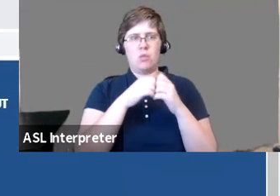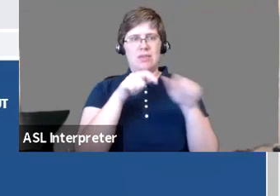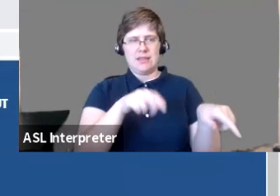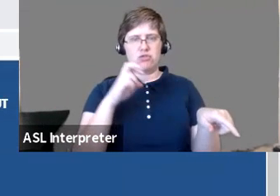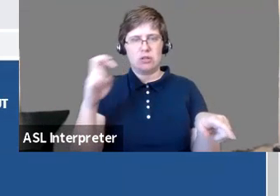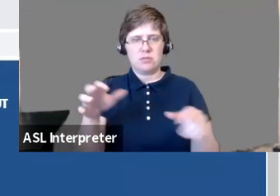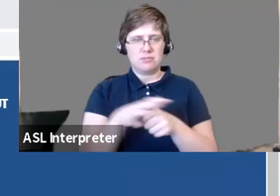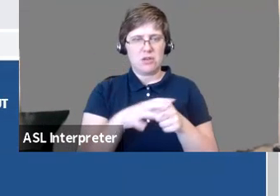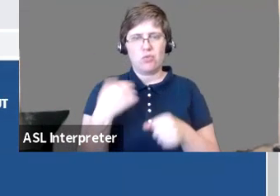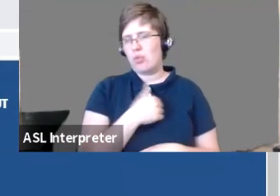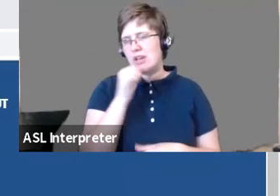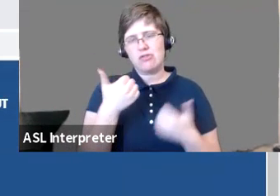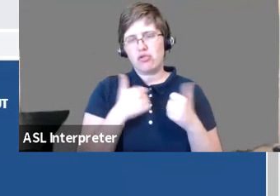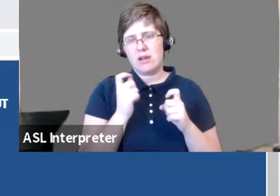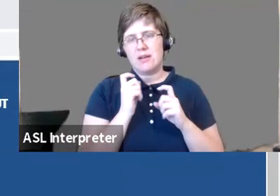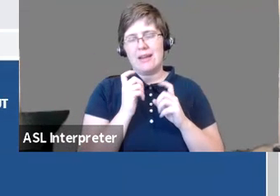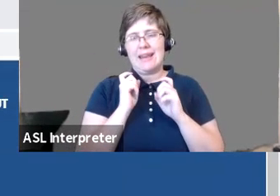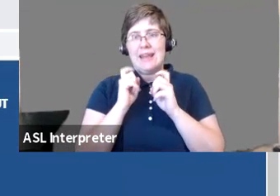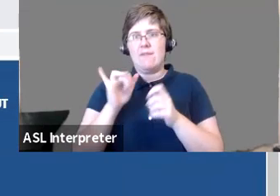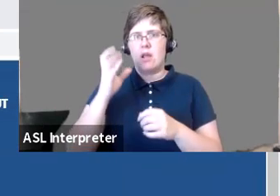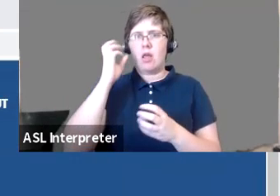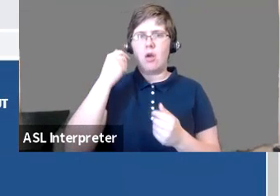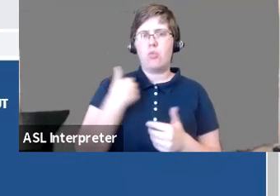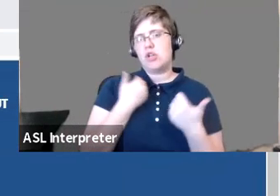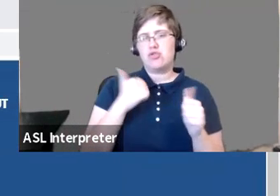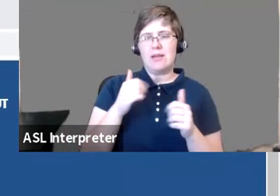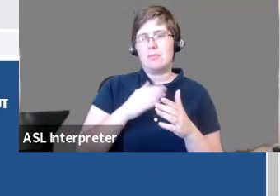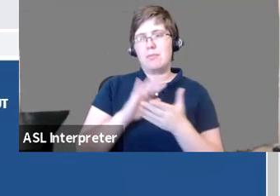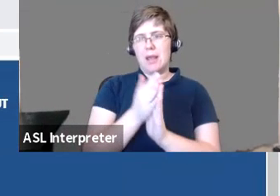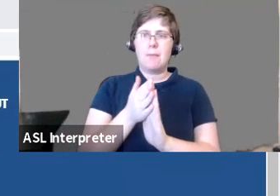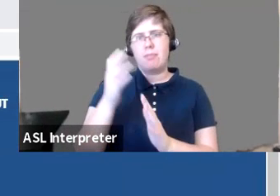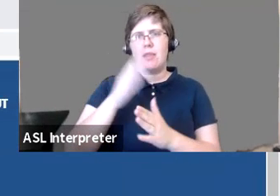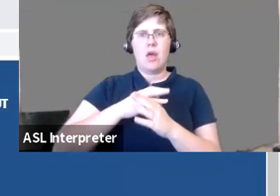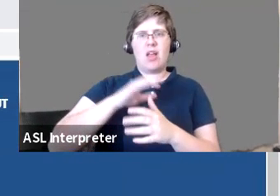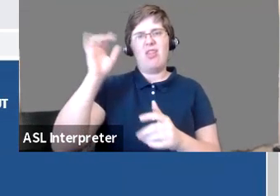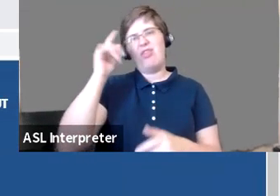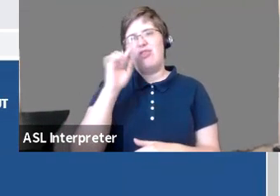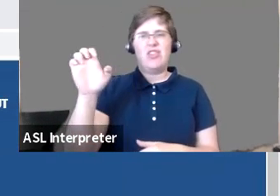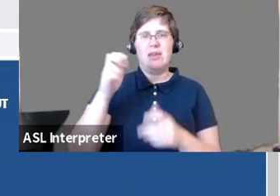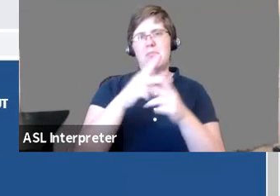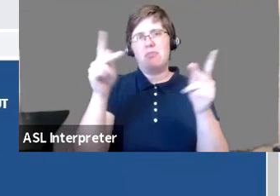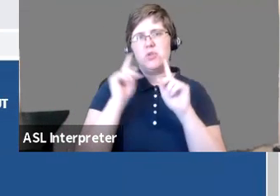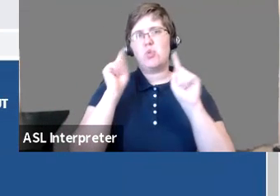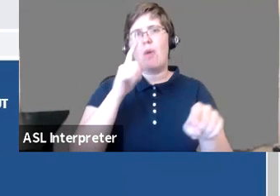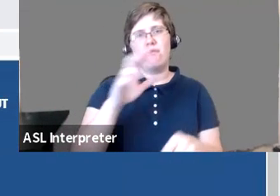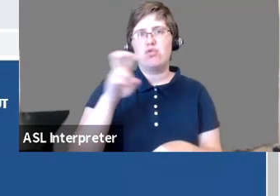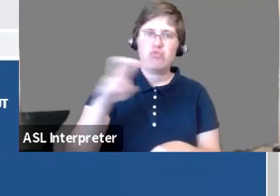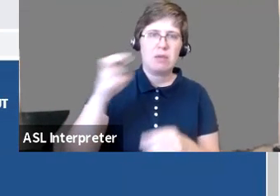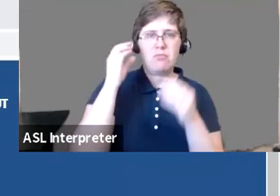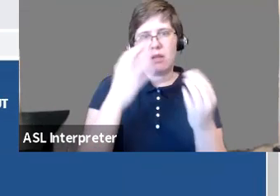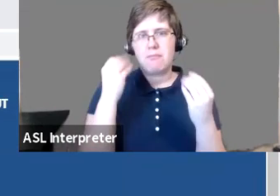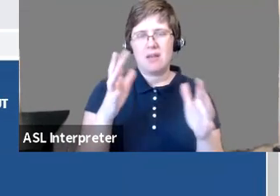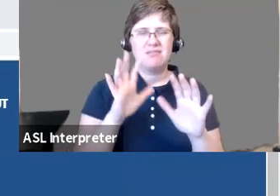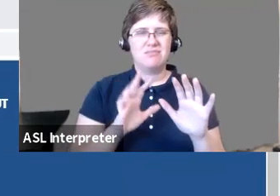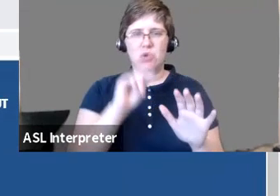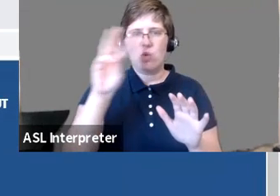space, we're not trying to give the impression to anybody that we're trying to be the end all be all organization for transportation in Northwest Ohio and the like.